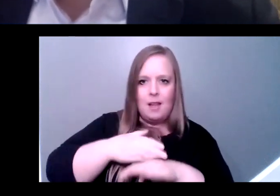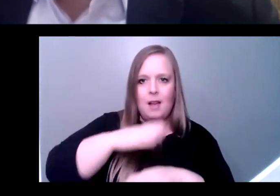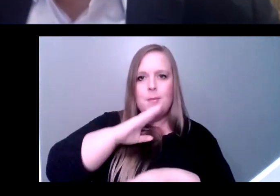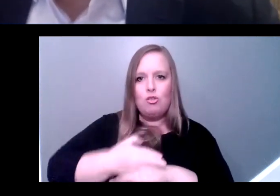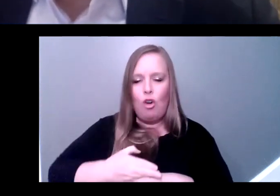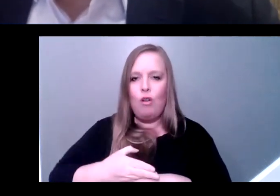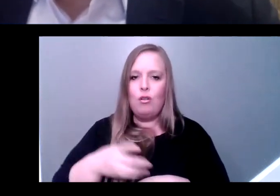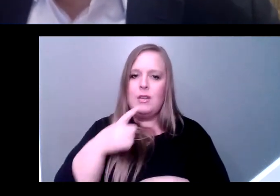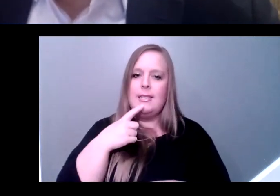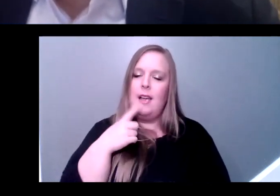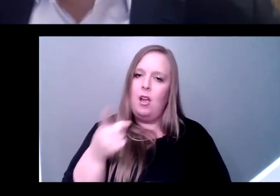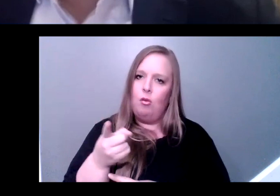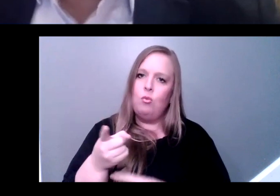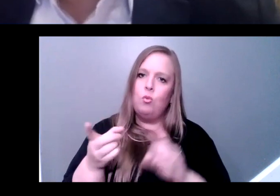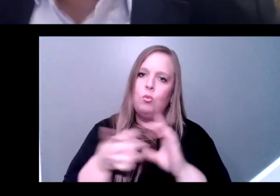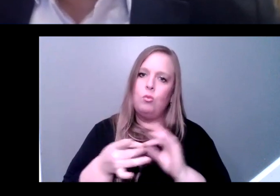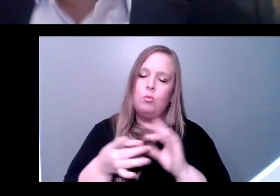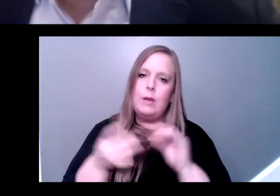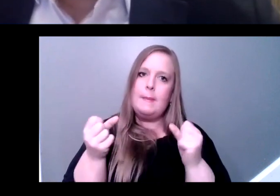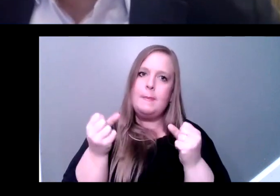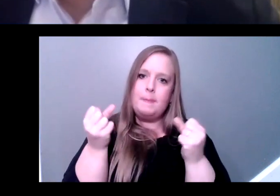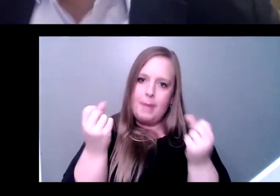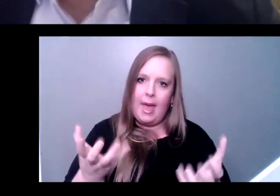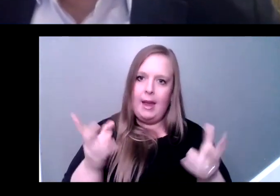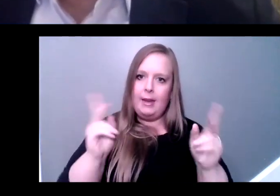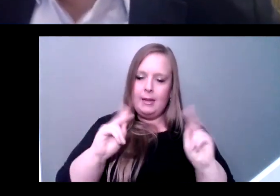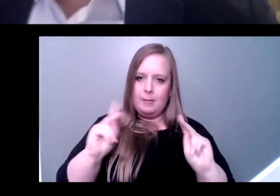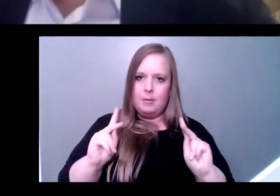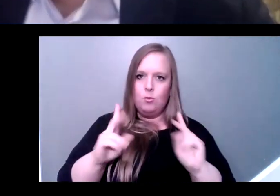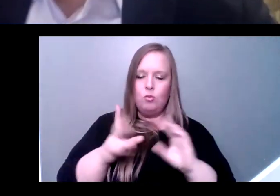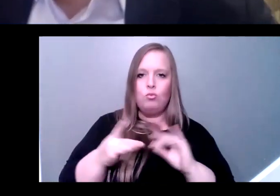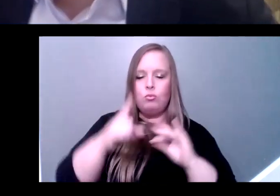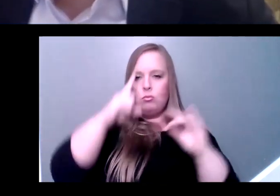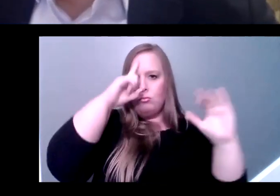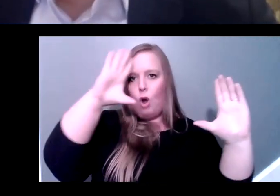Okay, so there's competing ethnocentric education systems.